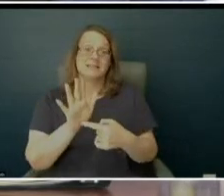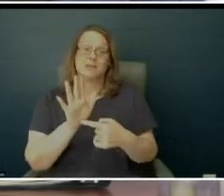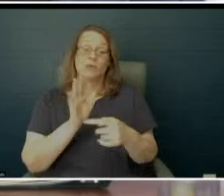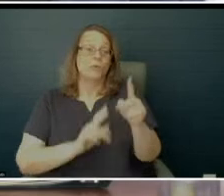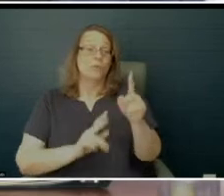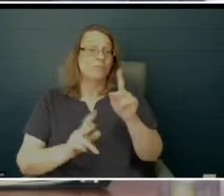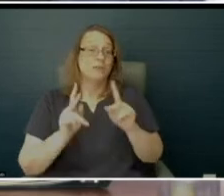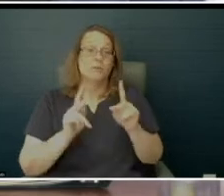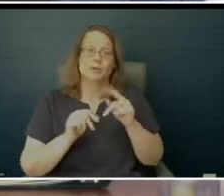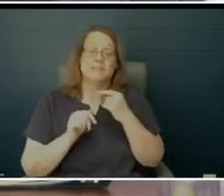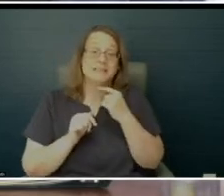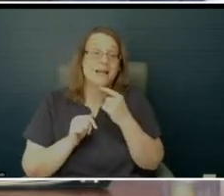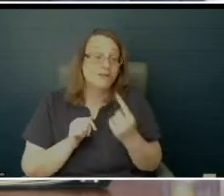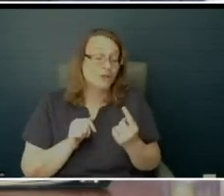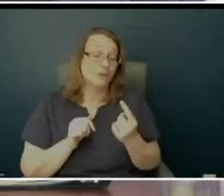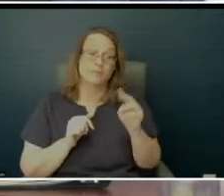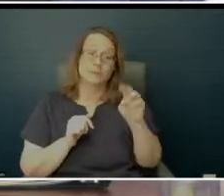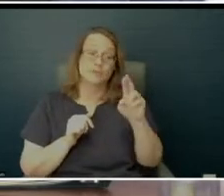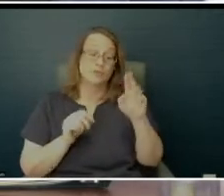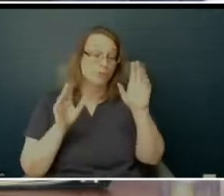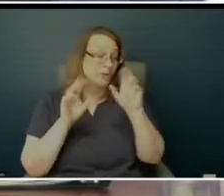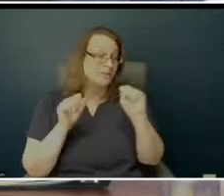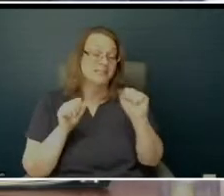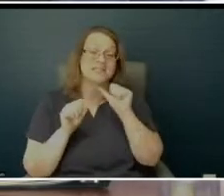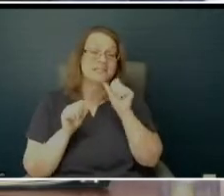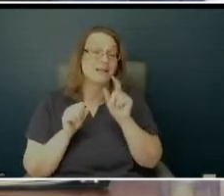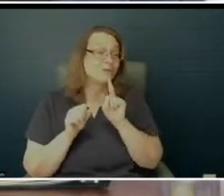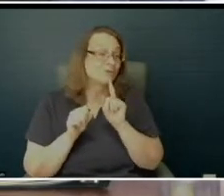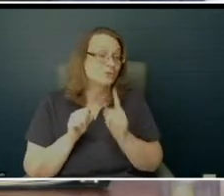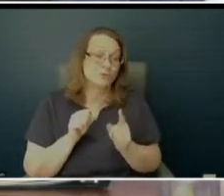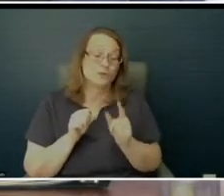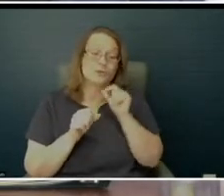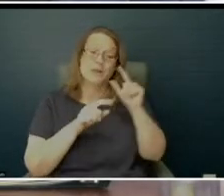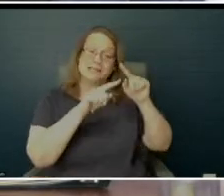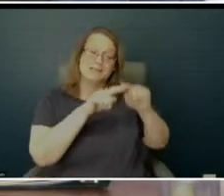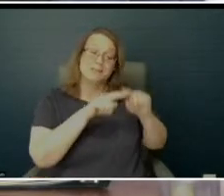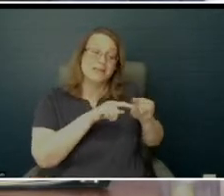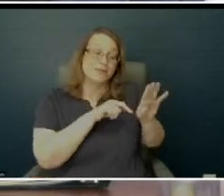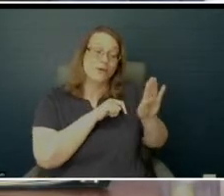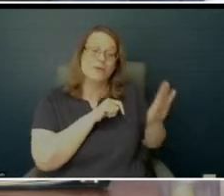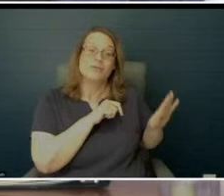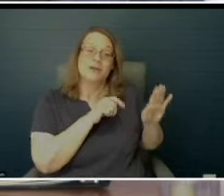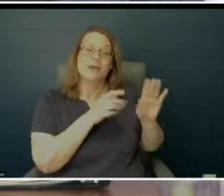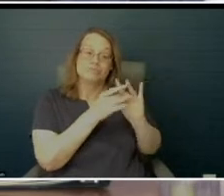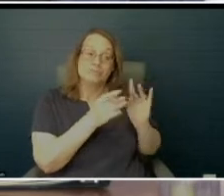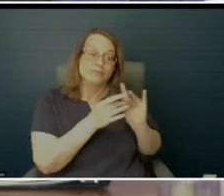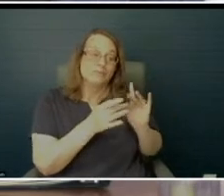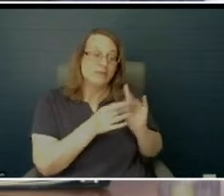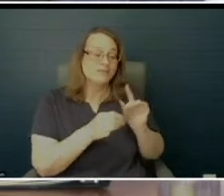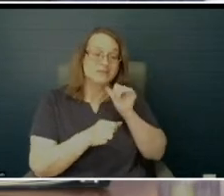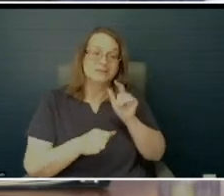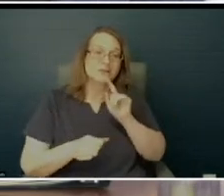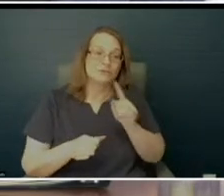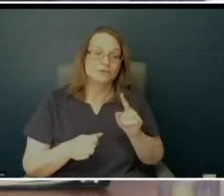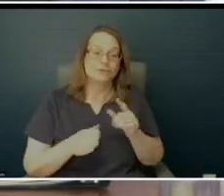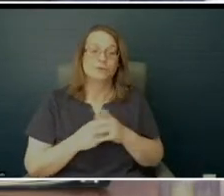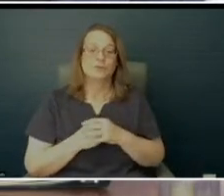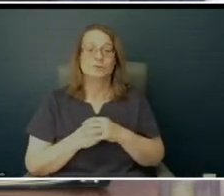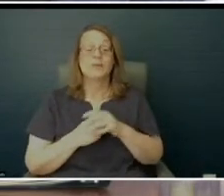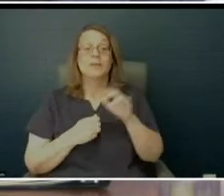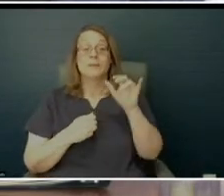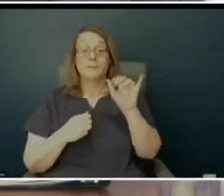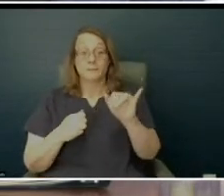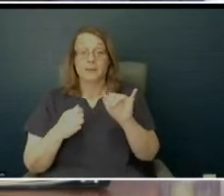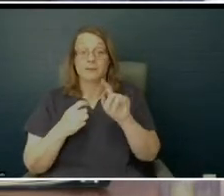true, and that you cannot and should not be relying on. So that was one very explicit one, and I think you see that reflected in my notes. We went